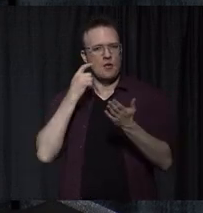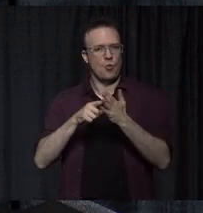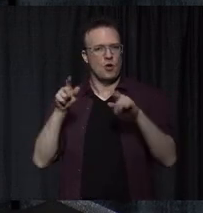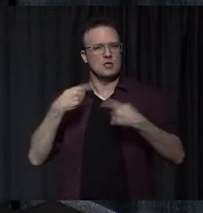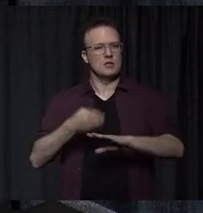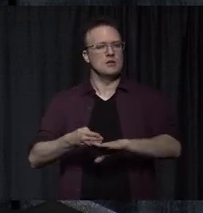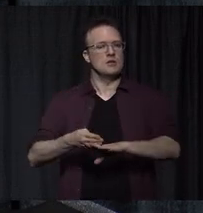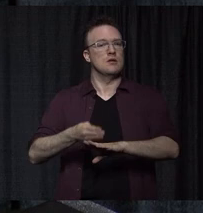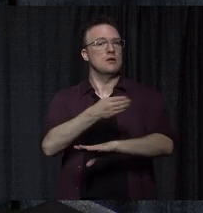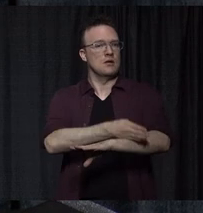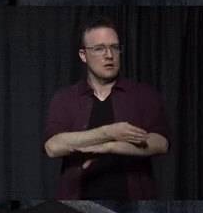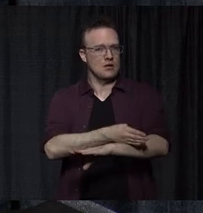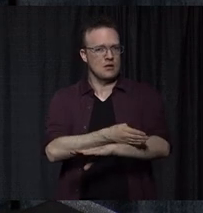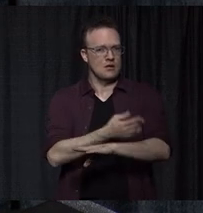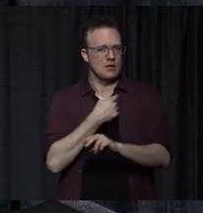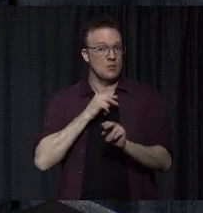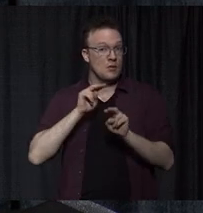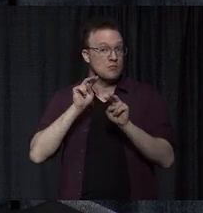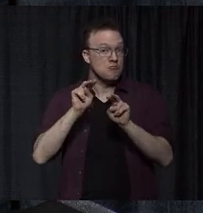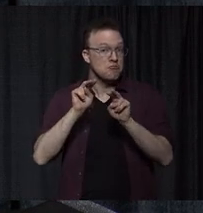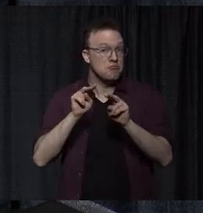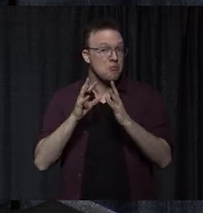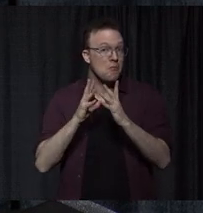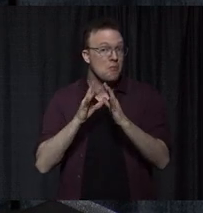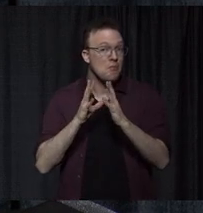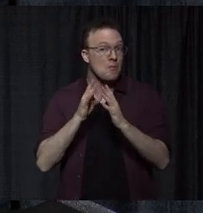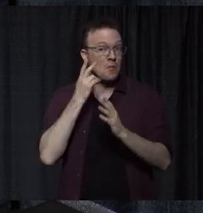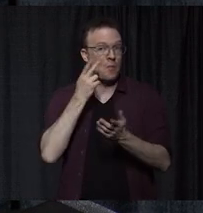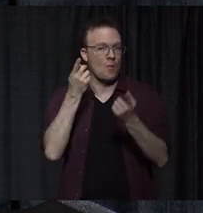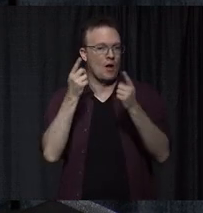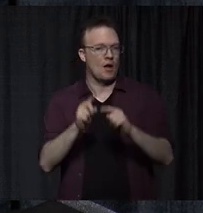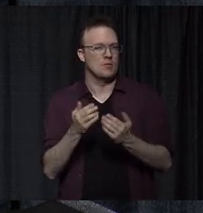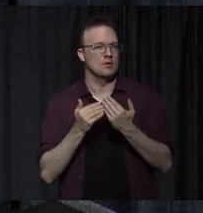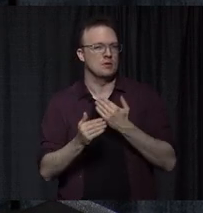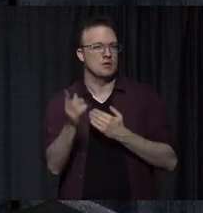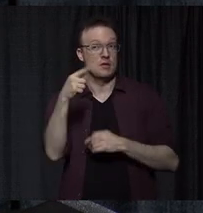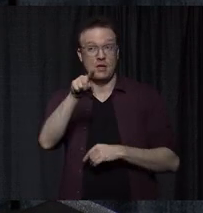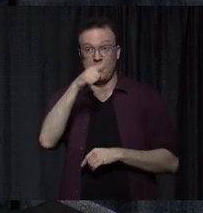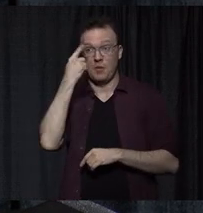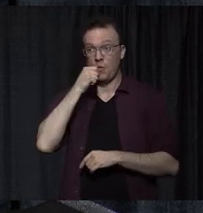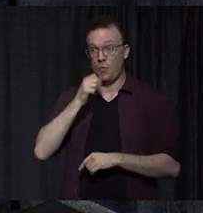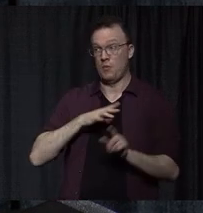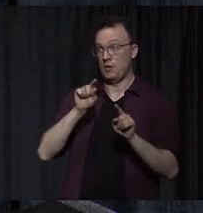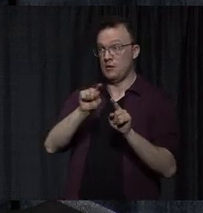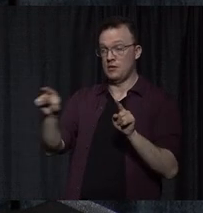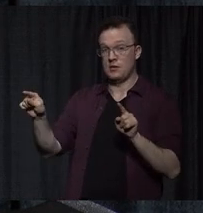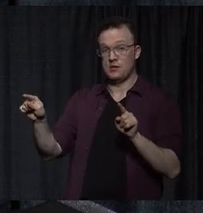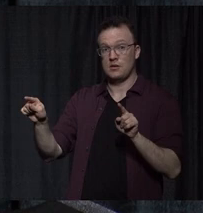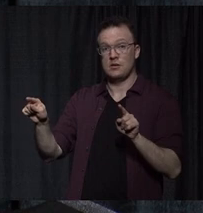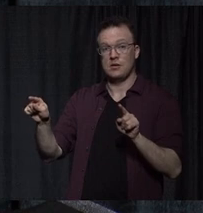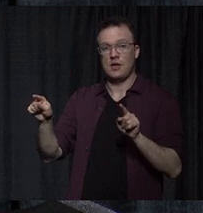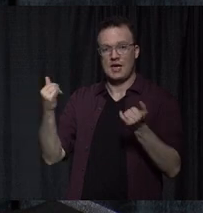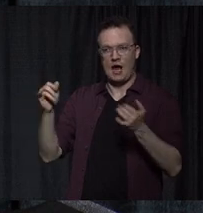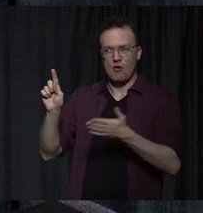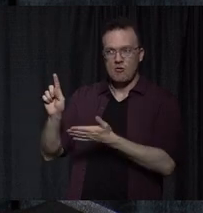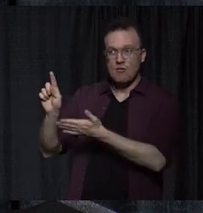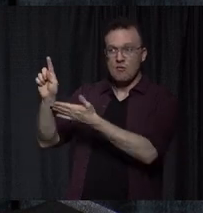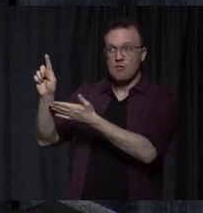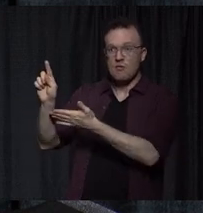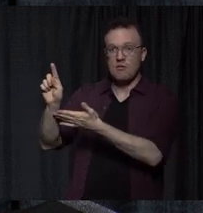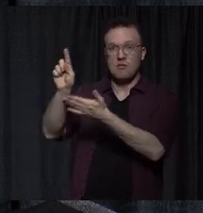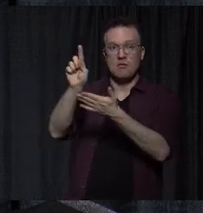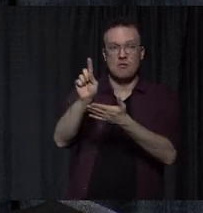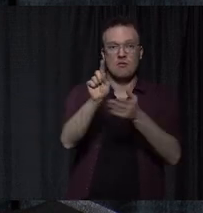recently, and I'm watching keenly to see what happens to those Black women who are on the rise in